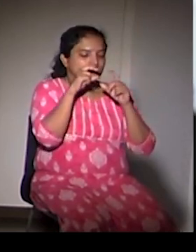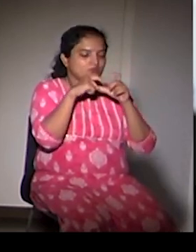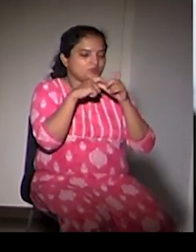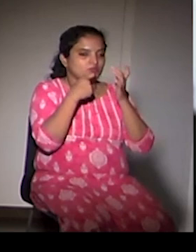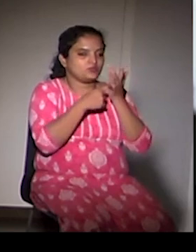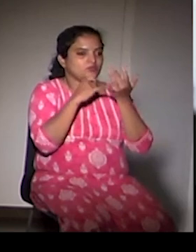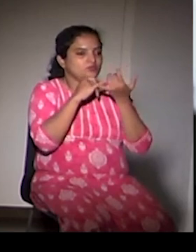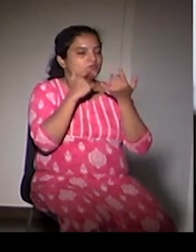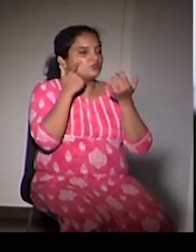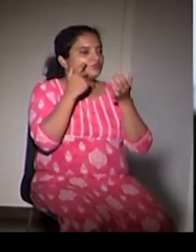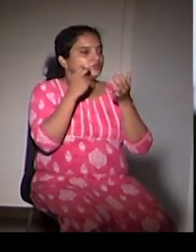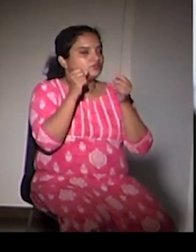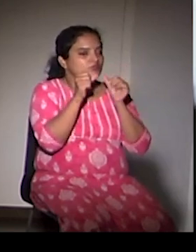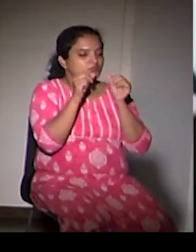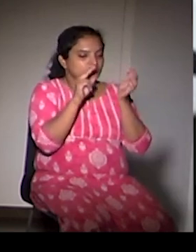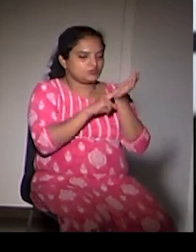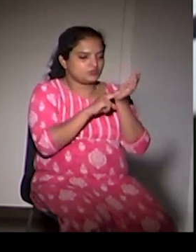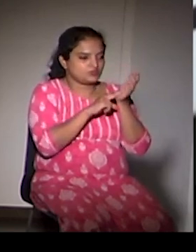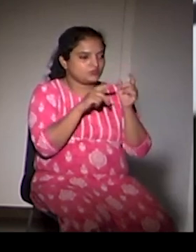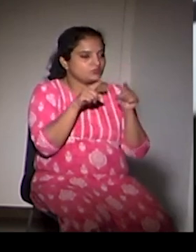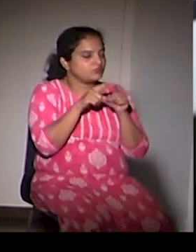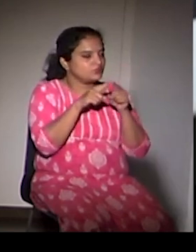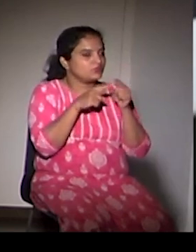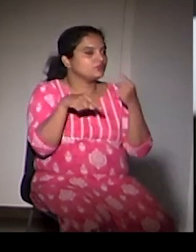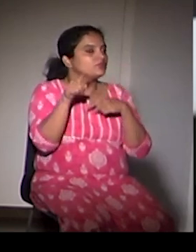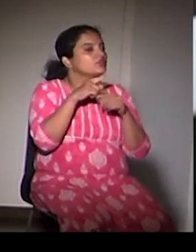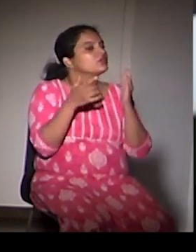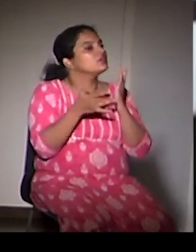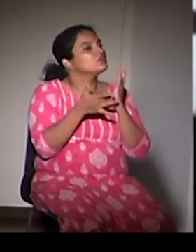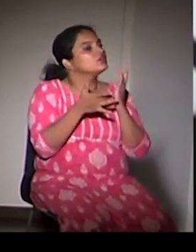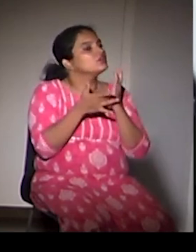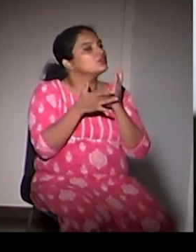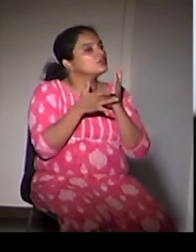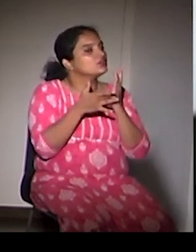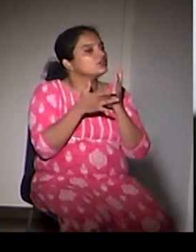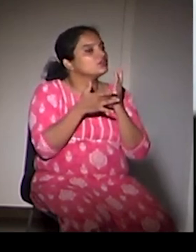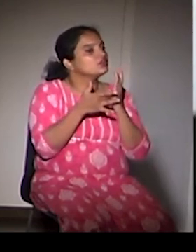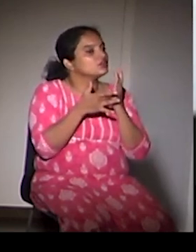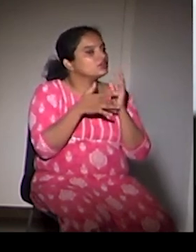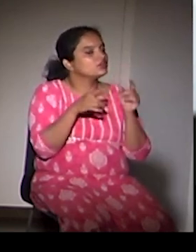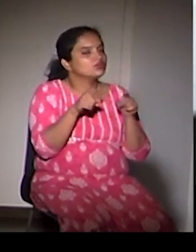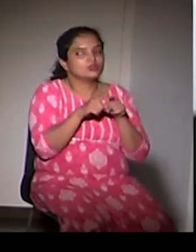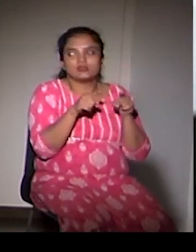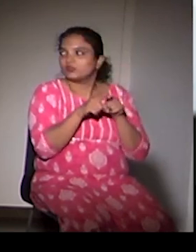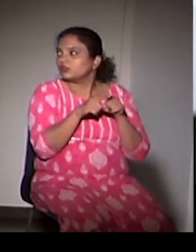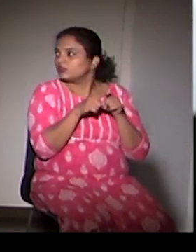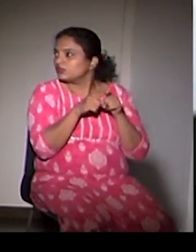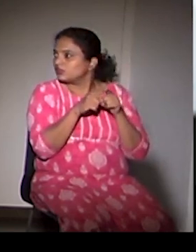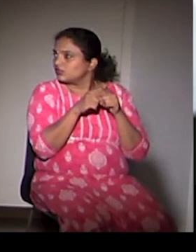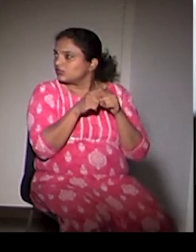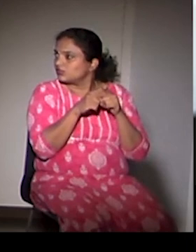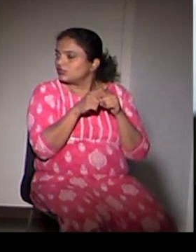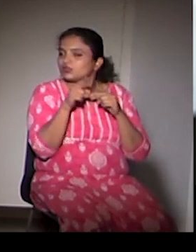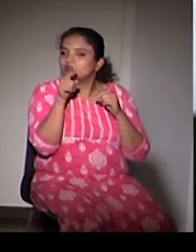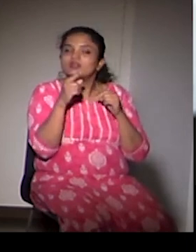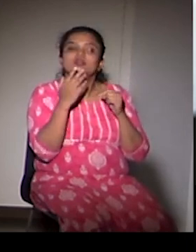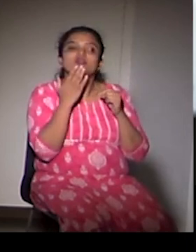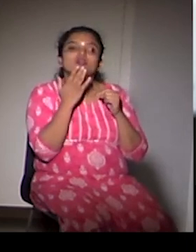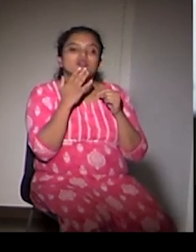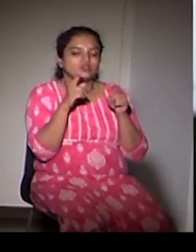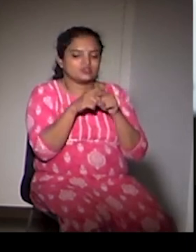glazed tiles. Again, cuir de seca technique, we can see the black outline, that the colours are